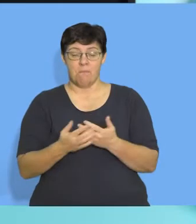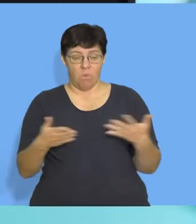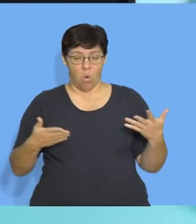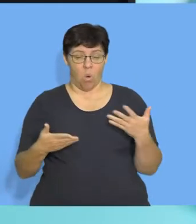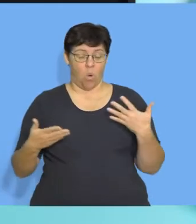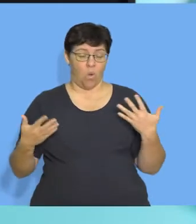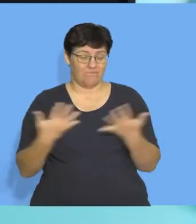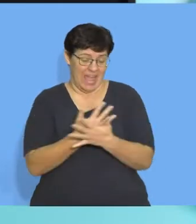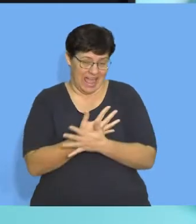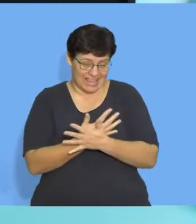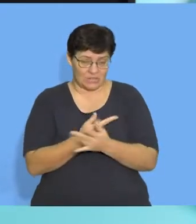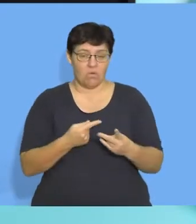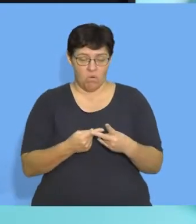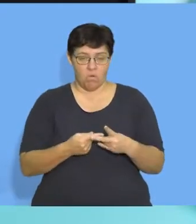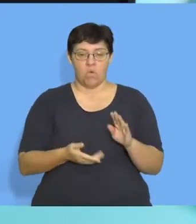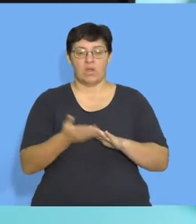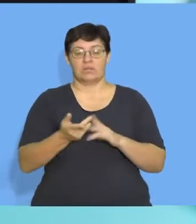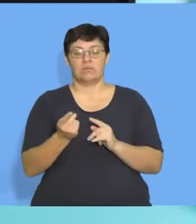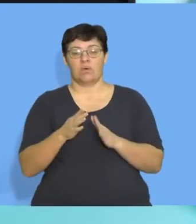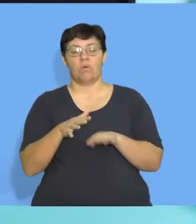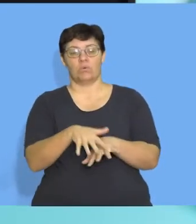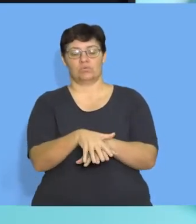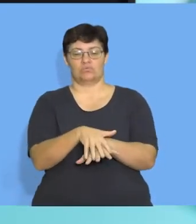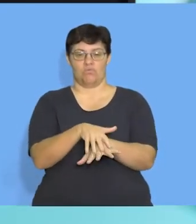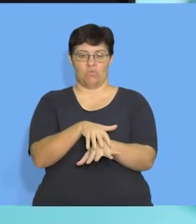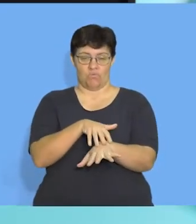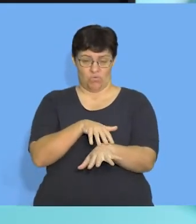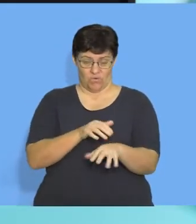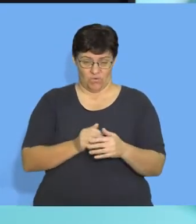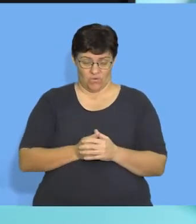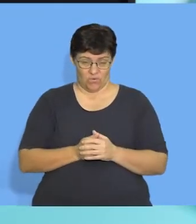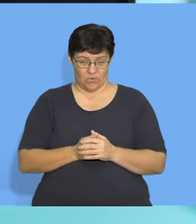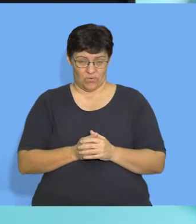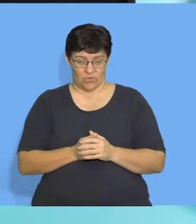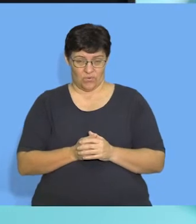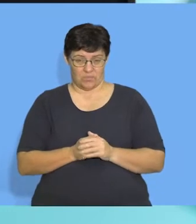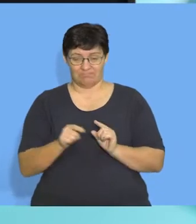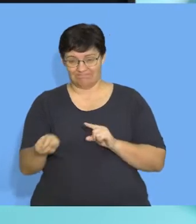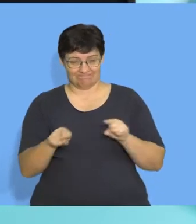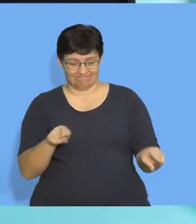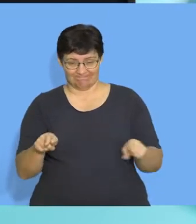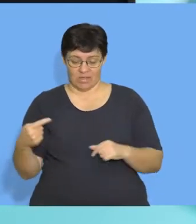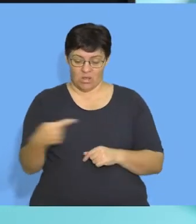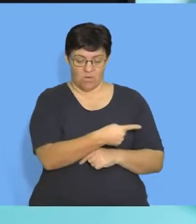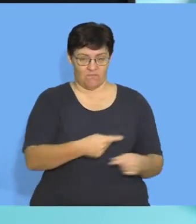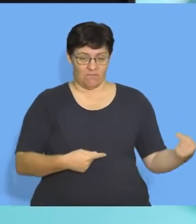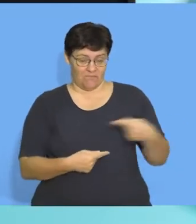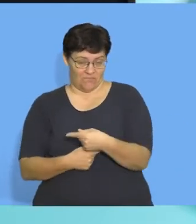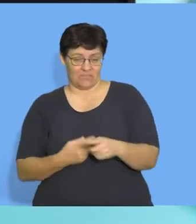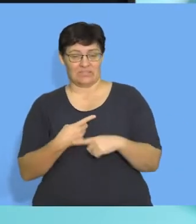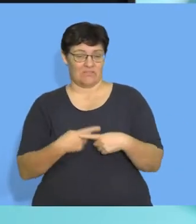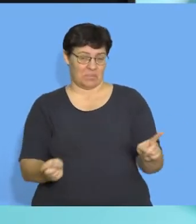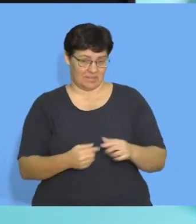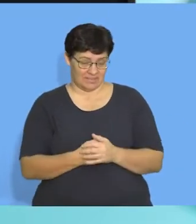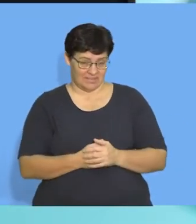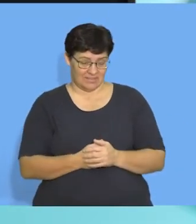and we can have acceleration that causes an object to go slower. They have different directions. And we've got to sort